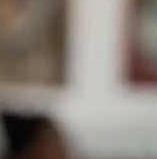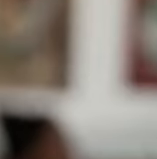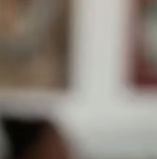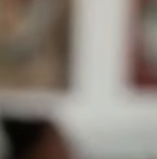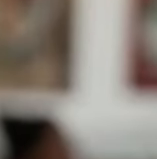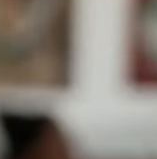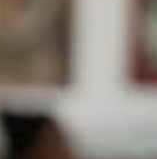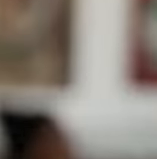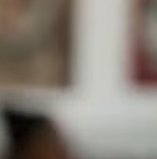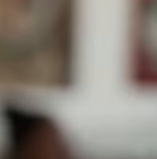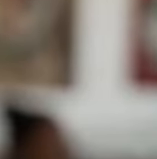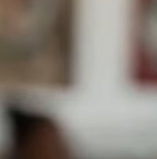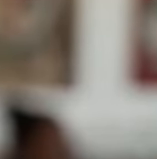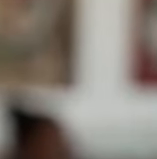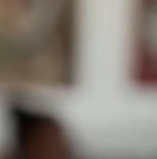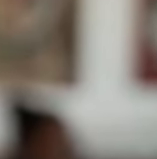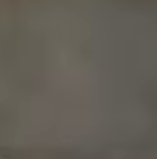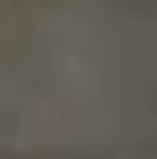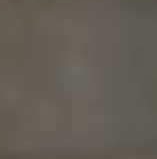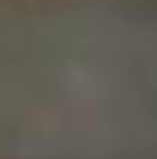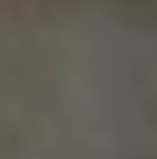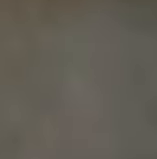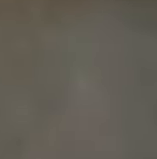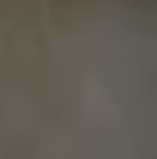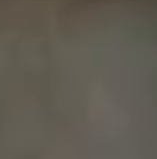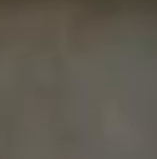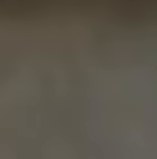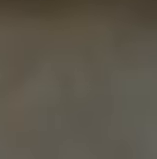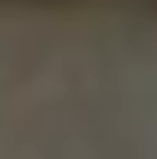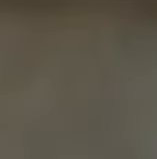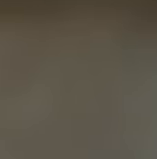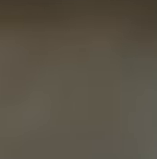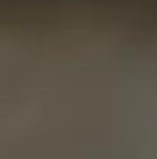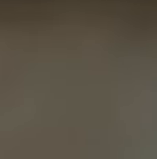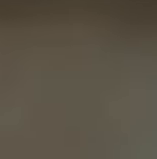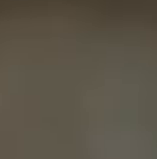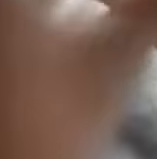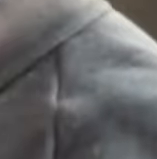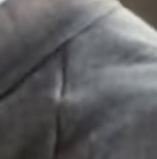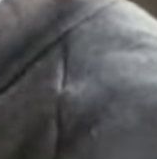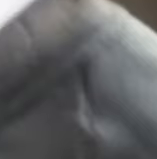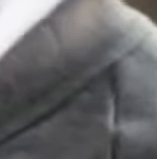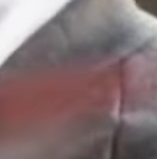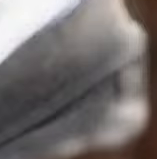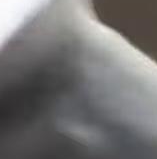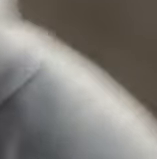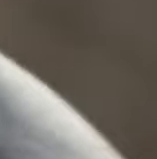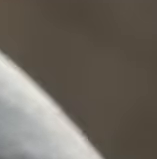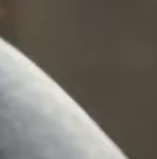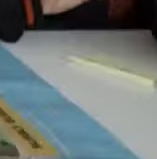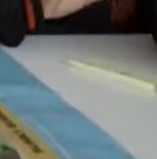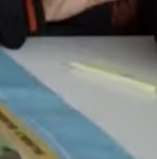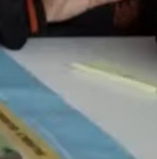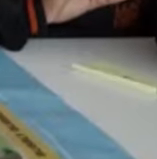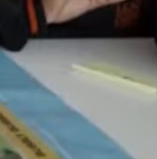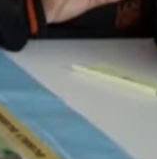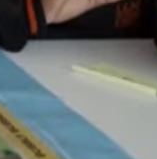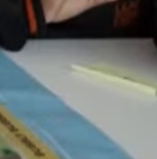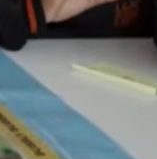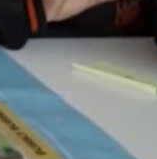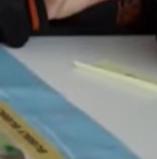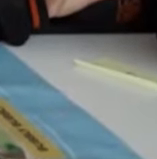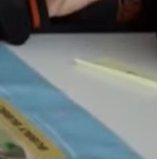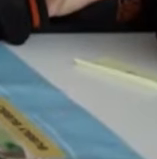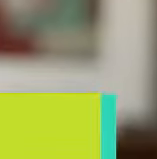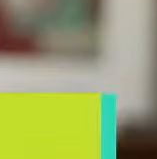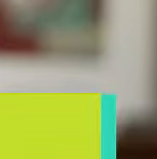I experienced them very interested and very eager to learn, but you need to give them the space, a safe space. So that's what we try to make